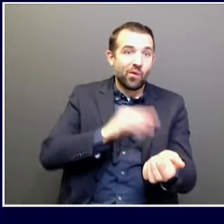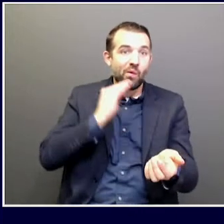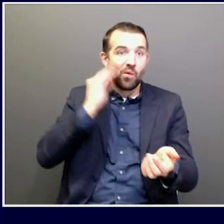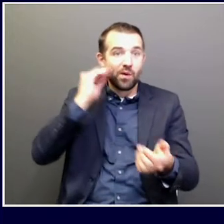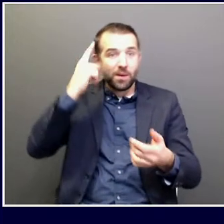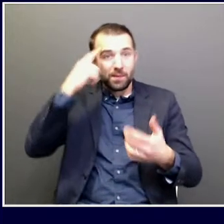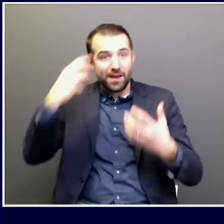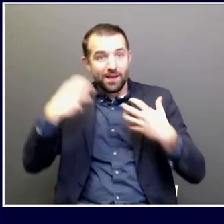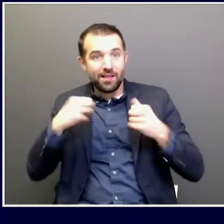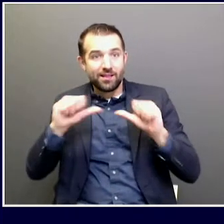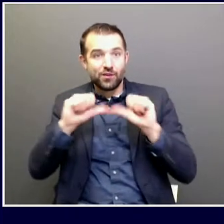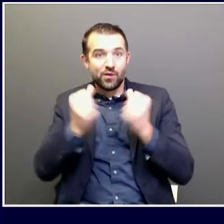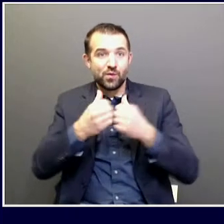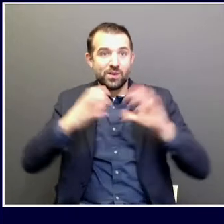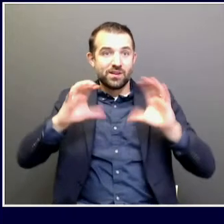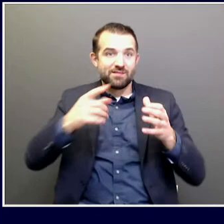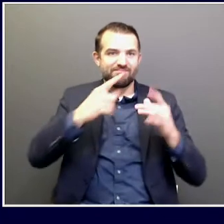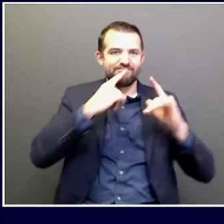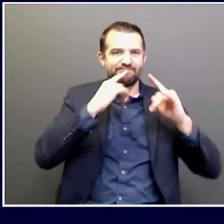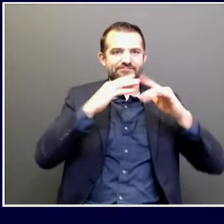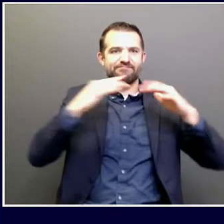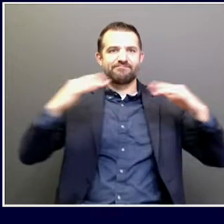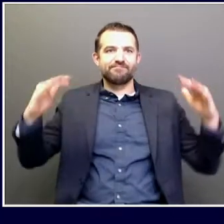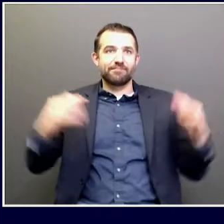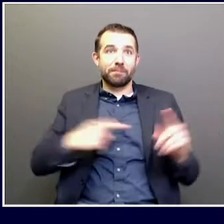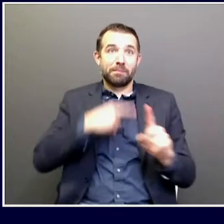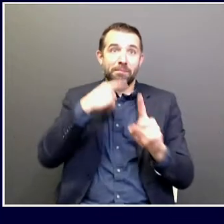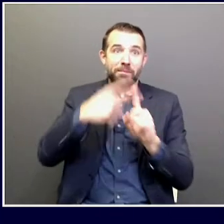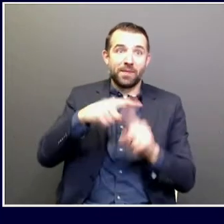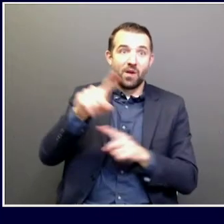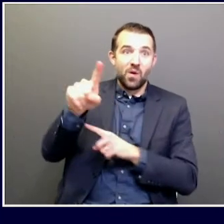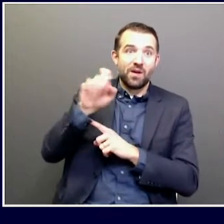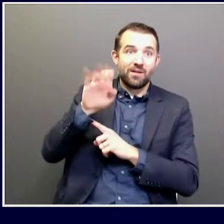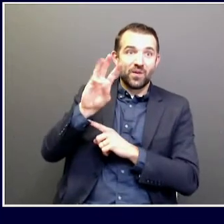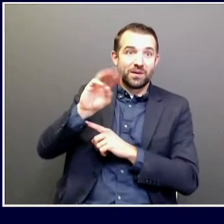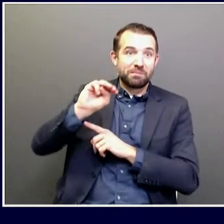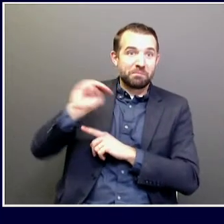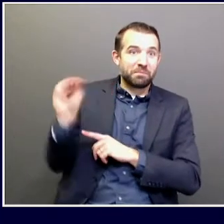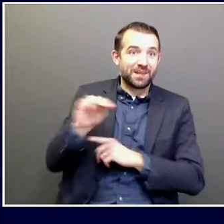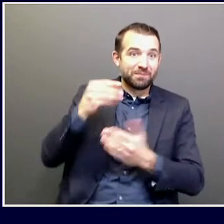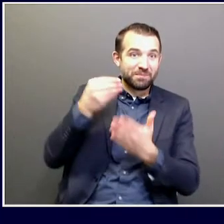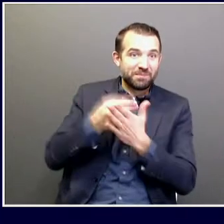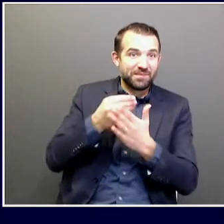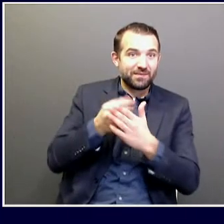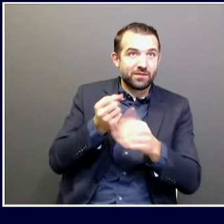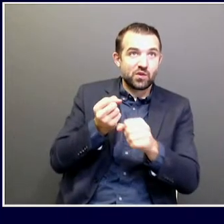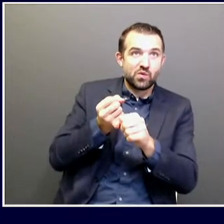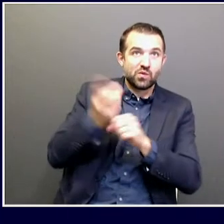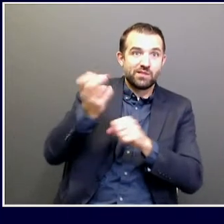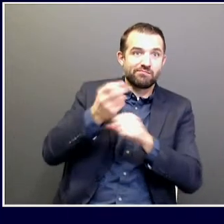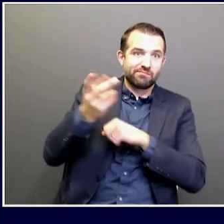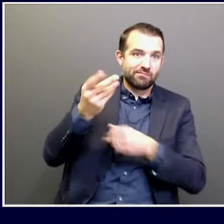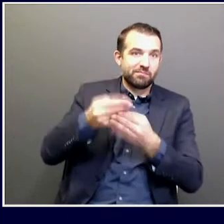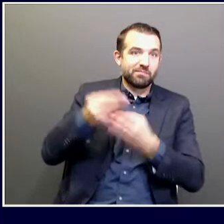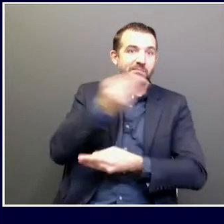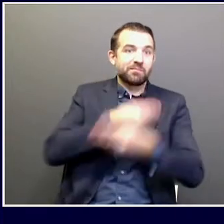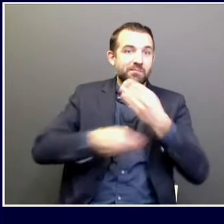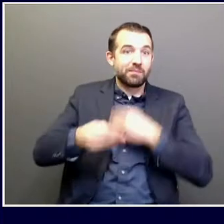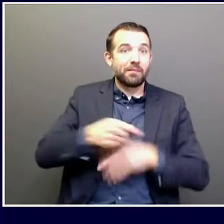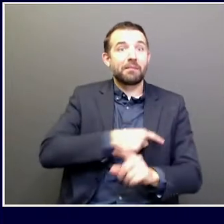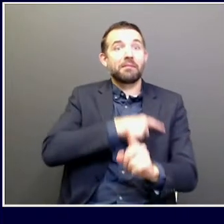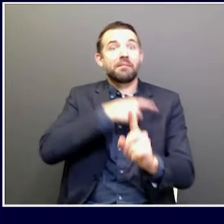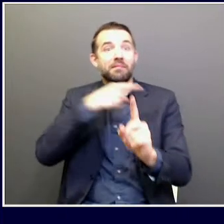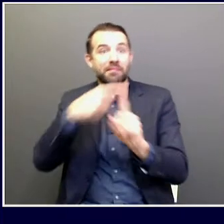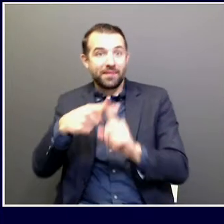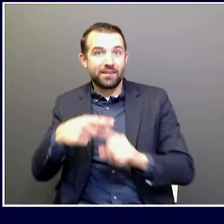summer, and $146 million in the biennial budget in one-time COVID-19 supplemental payments. But I